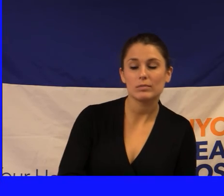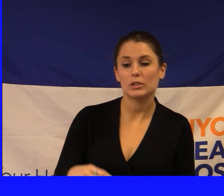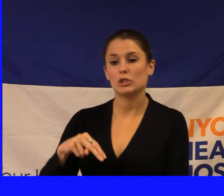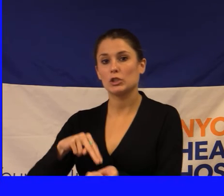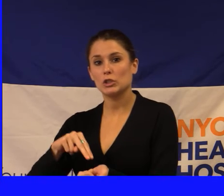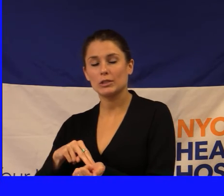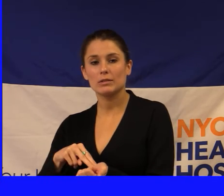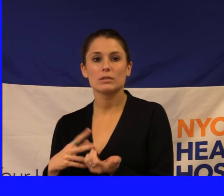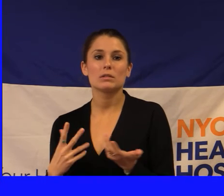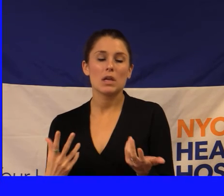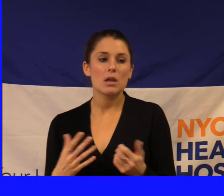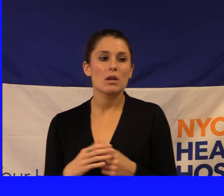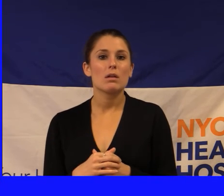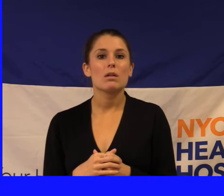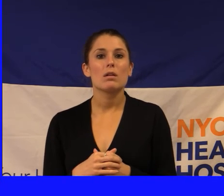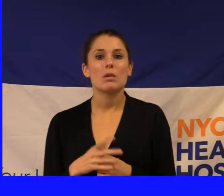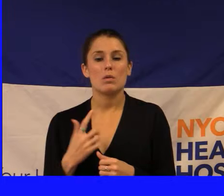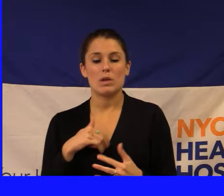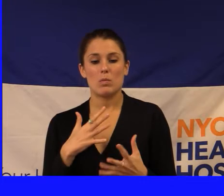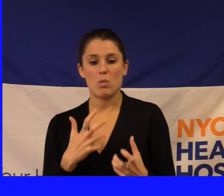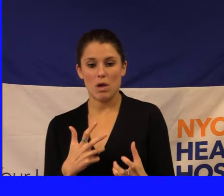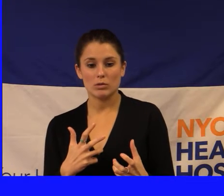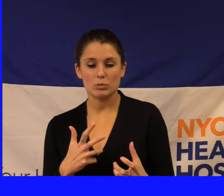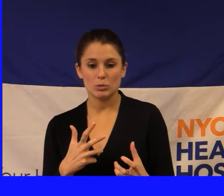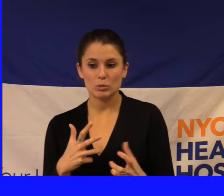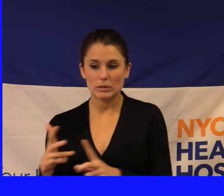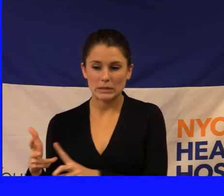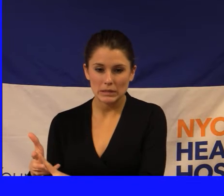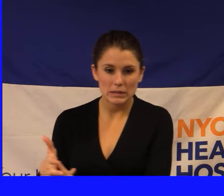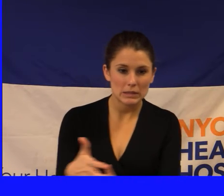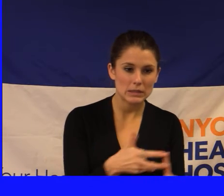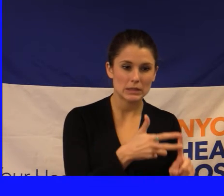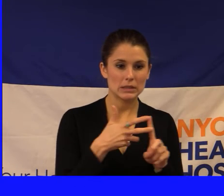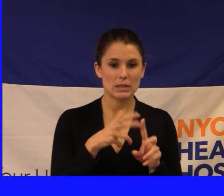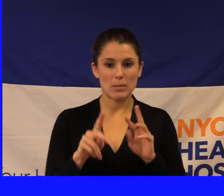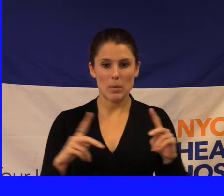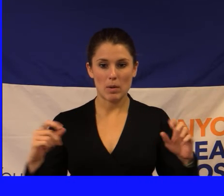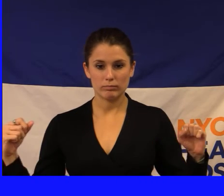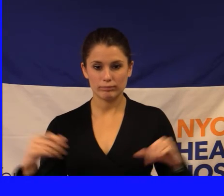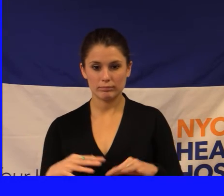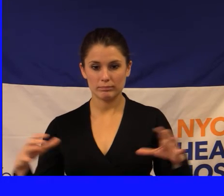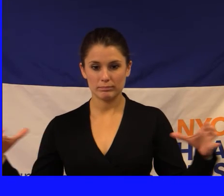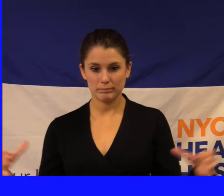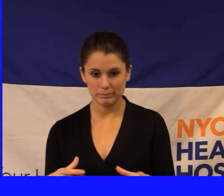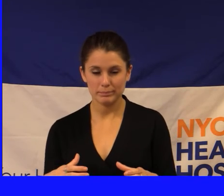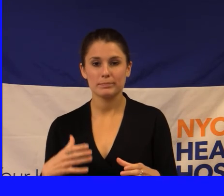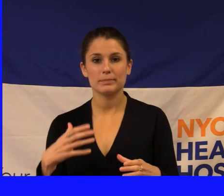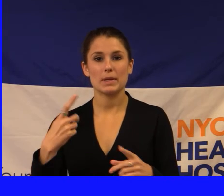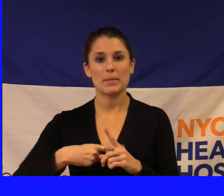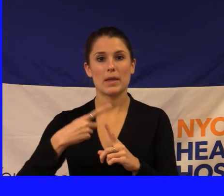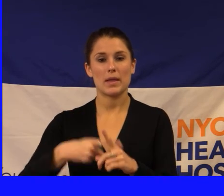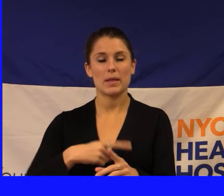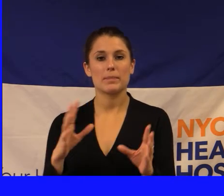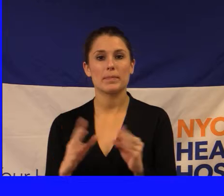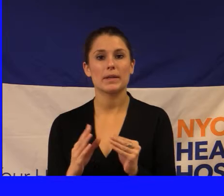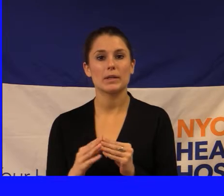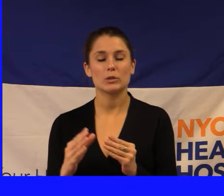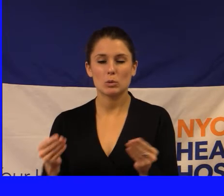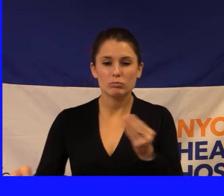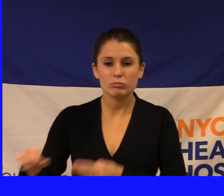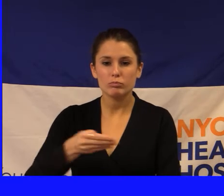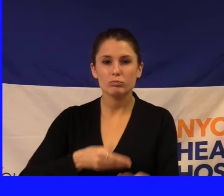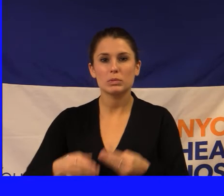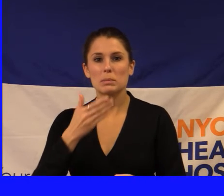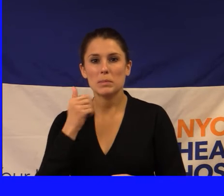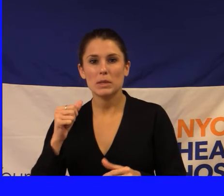residents. We want to get those people together on a monthly meeting to start sharing best practices and start to identify